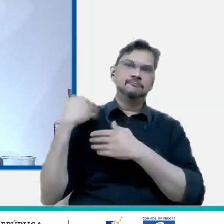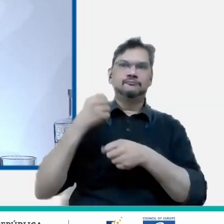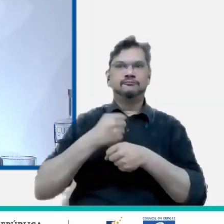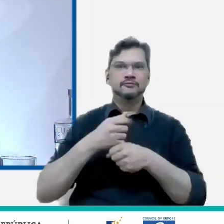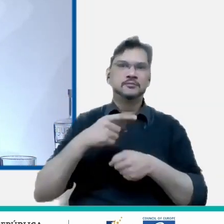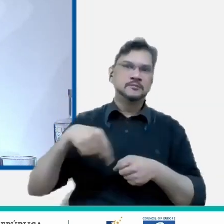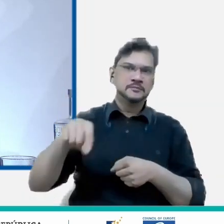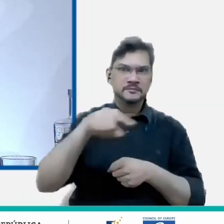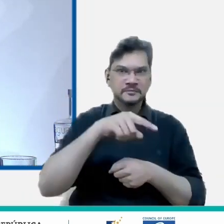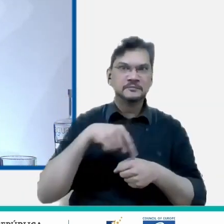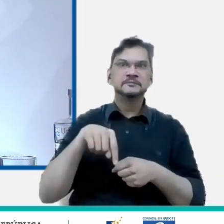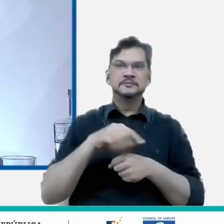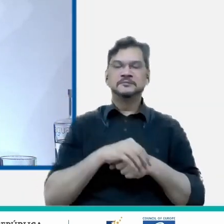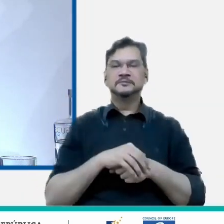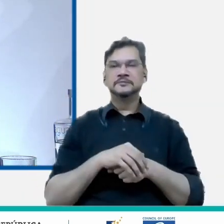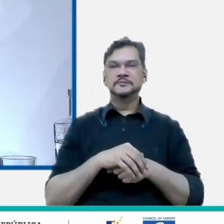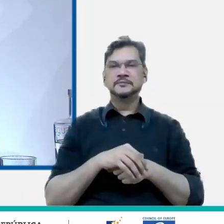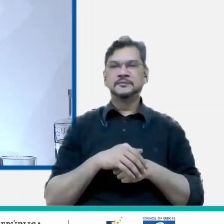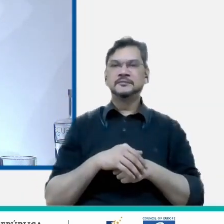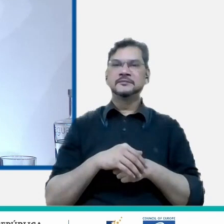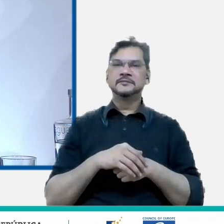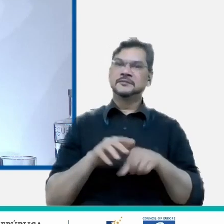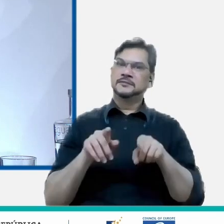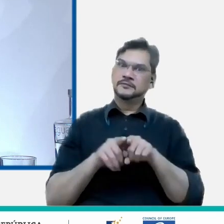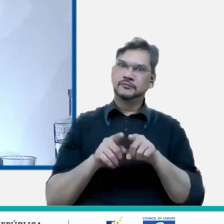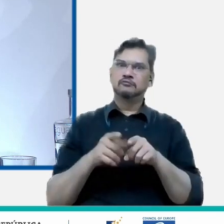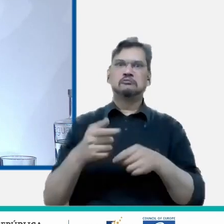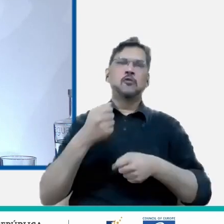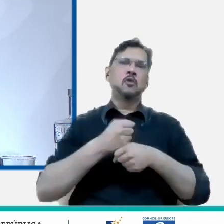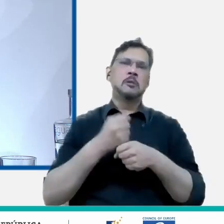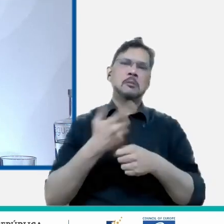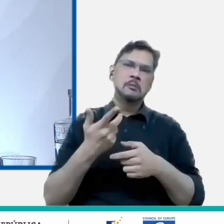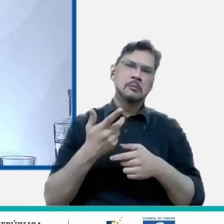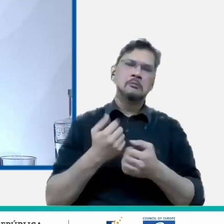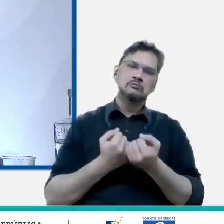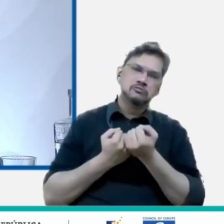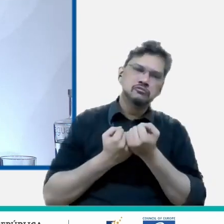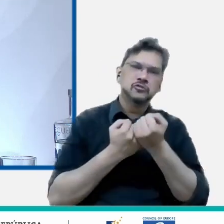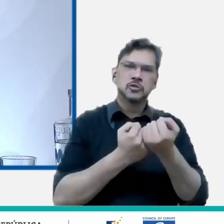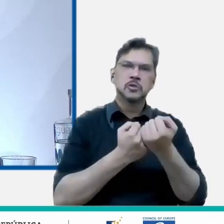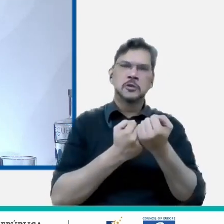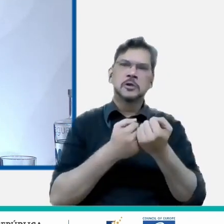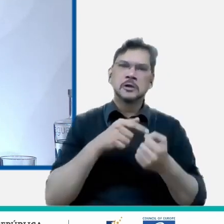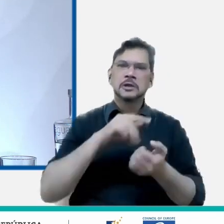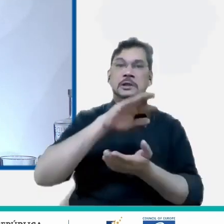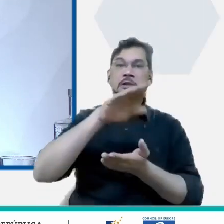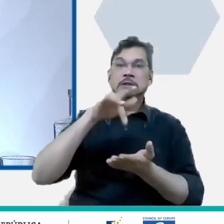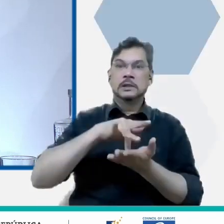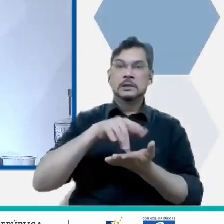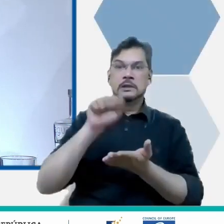is contributing also to support the Central Asia Initiative to accelerate the implementation of Sendai